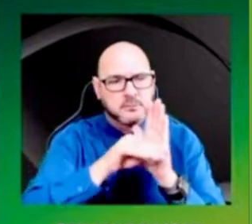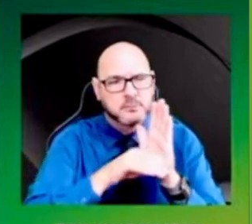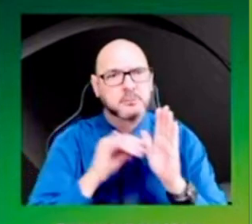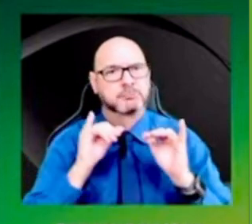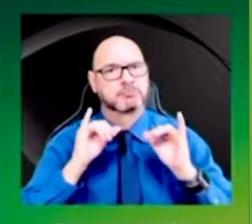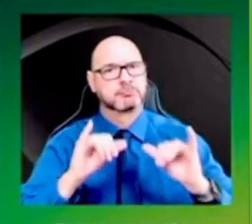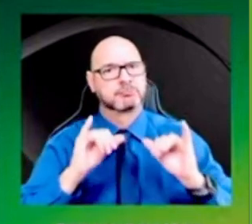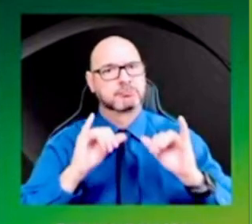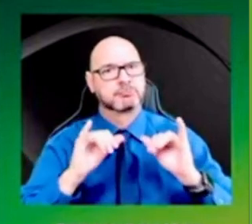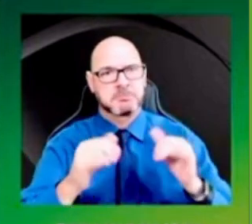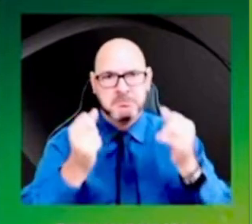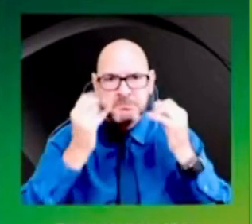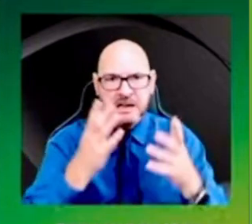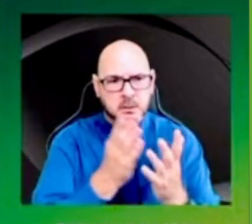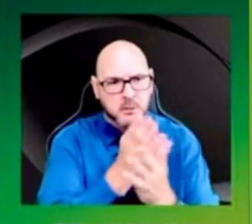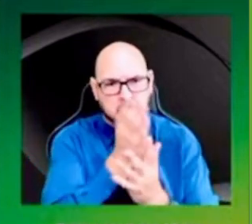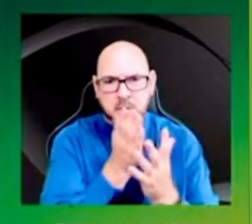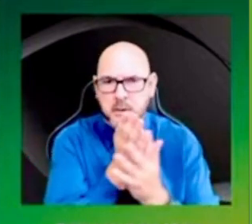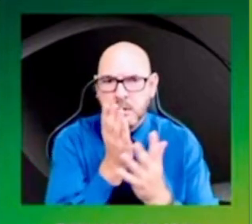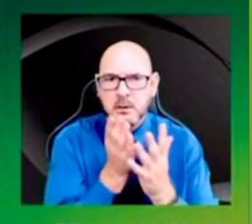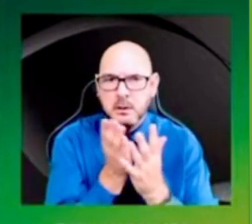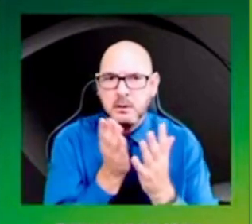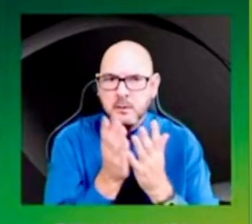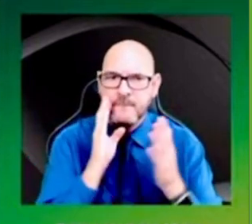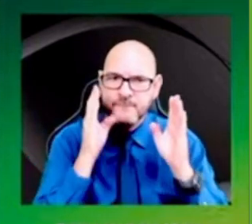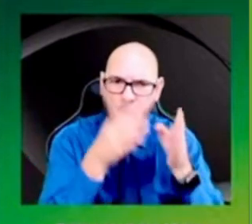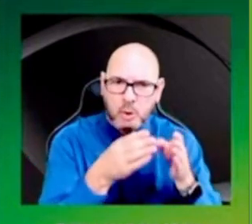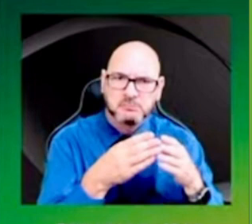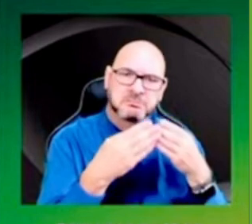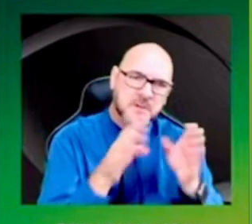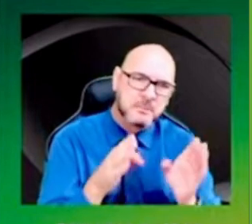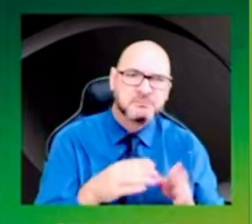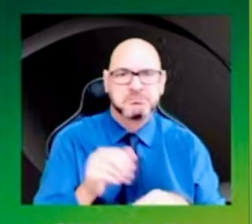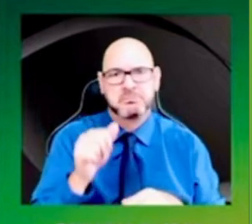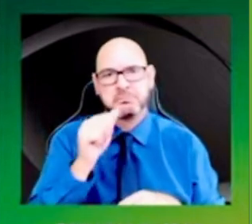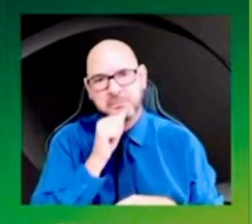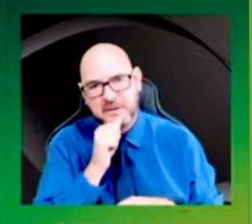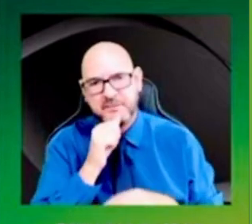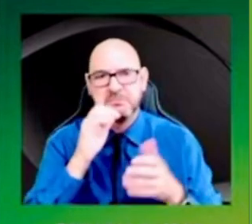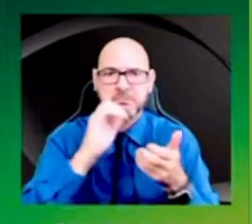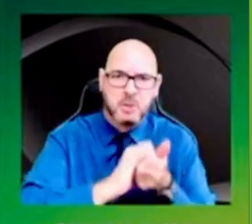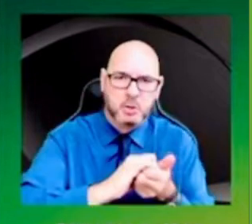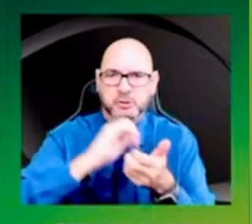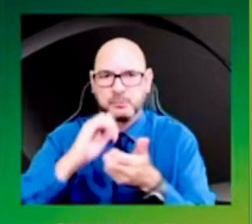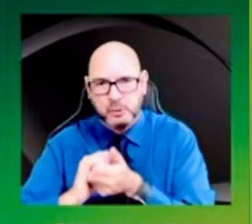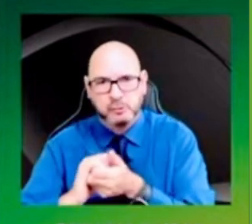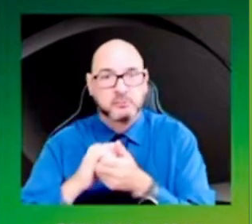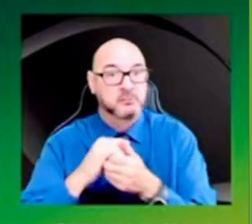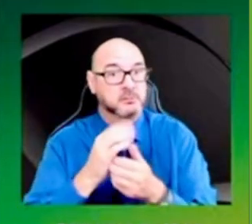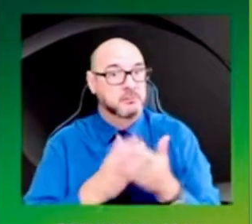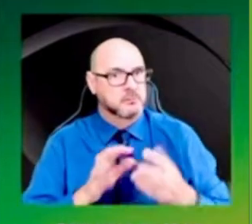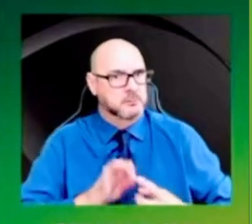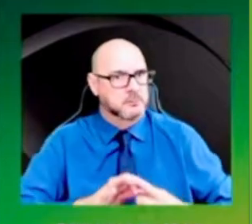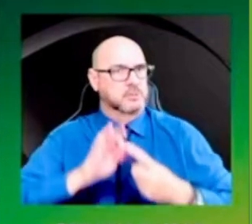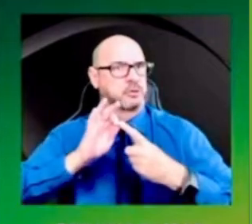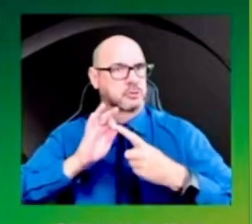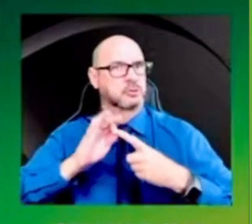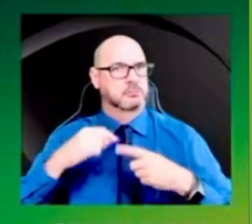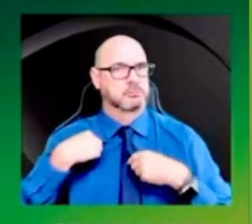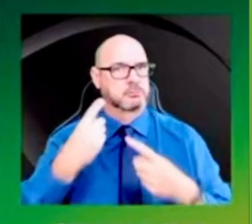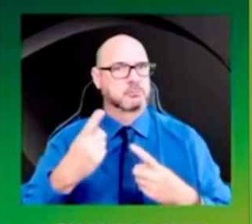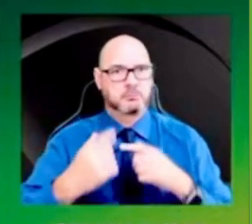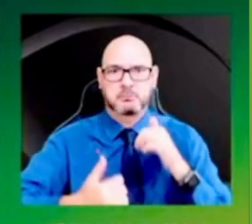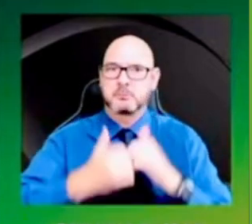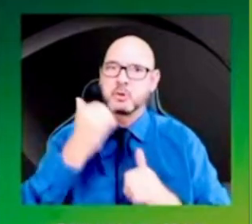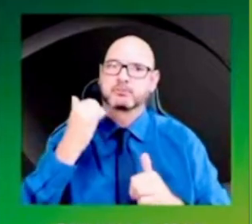this public-private partnership, but there are some in particular that I believe have been most effective and are